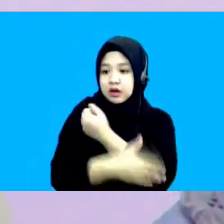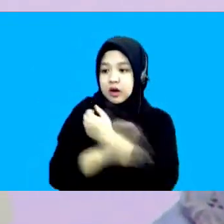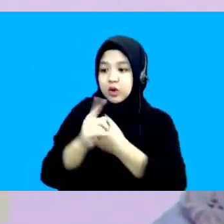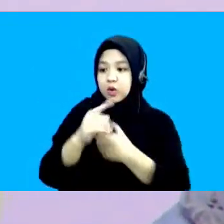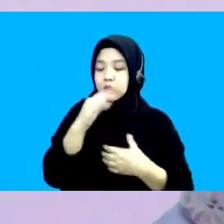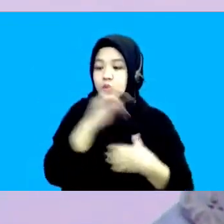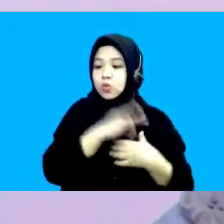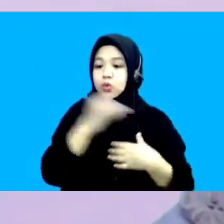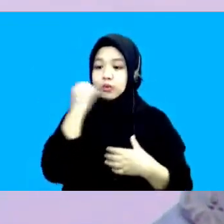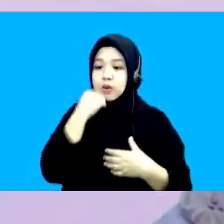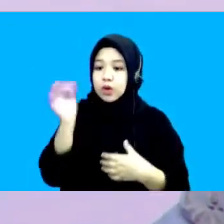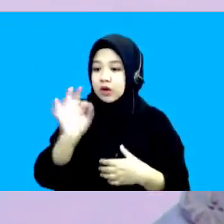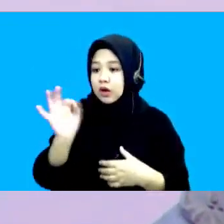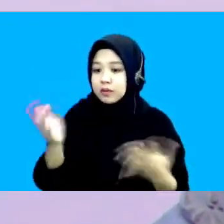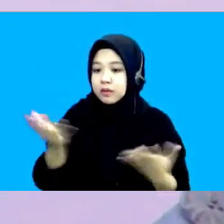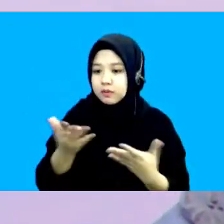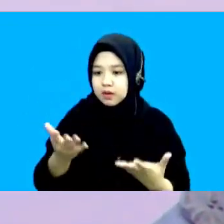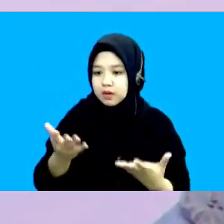Yeah.